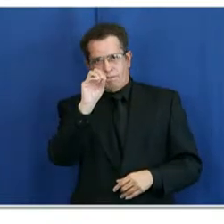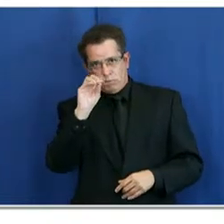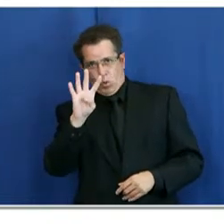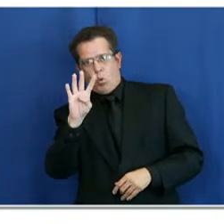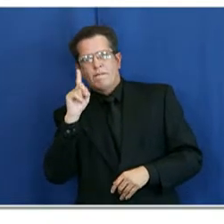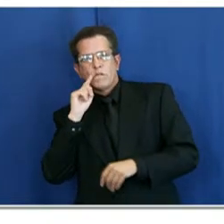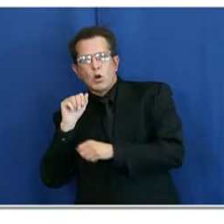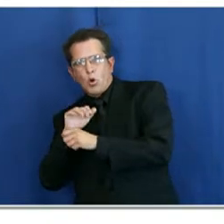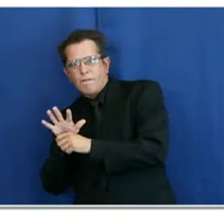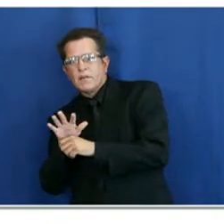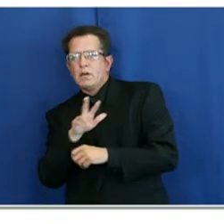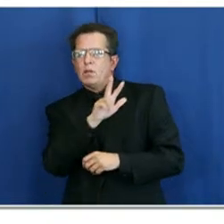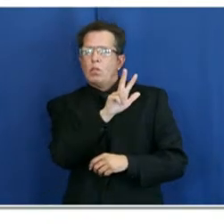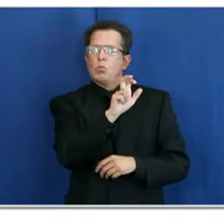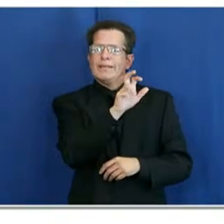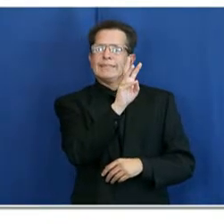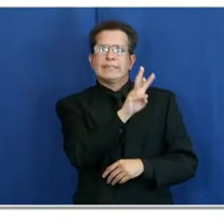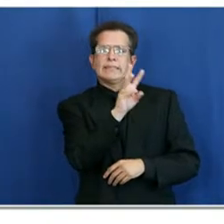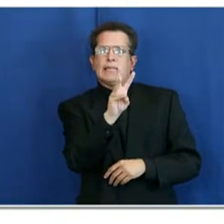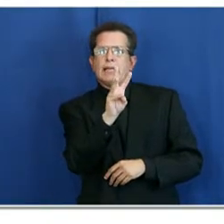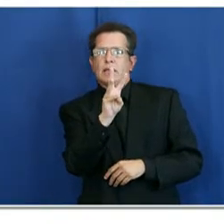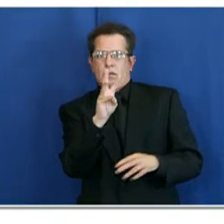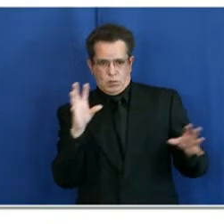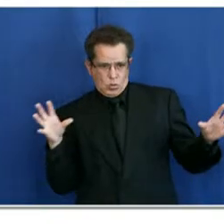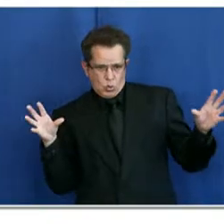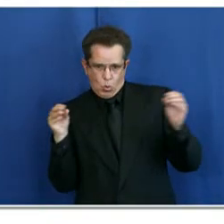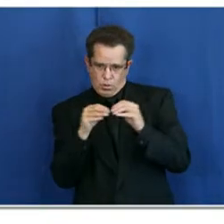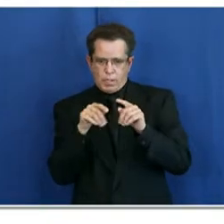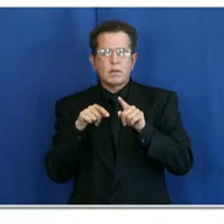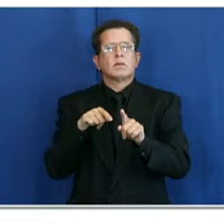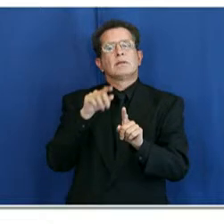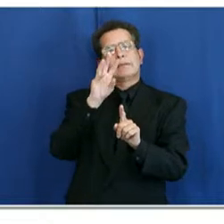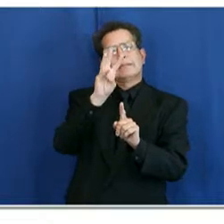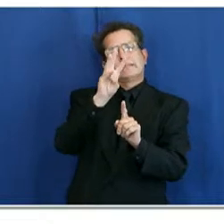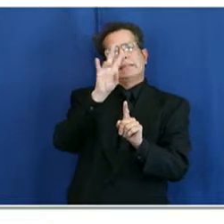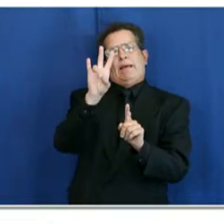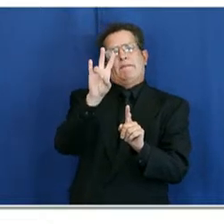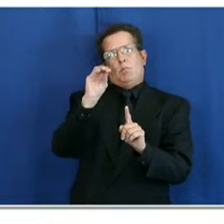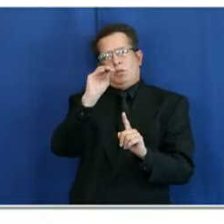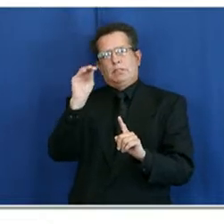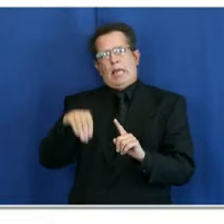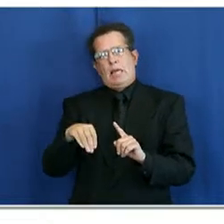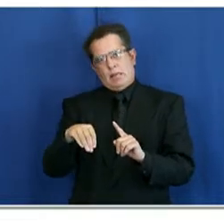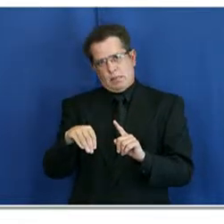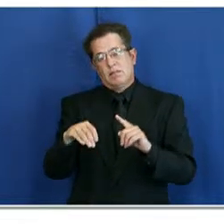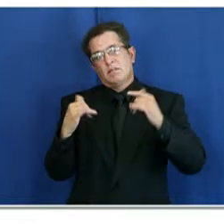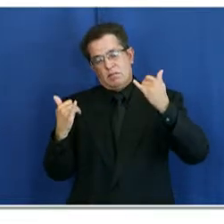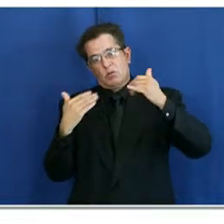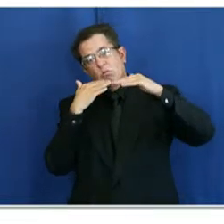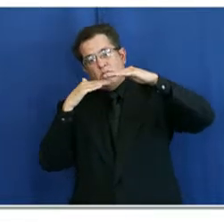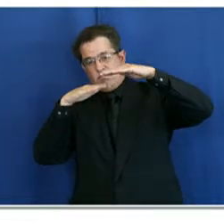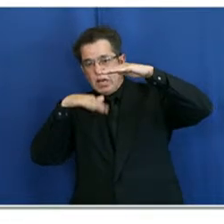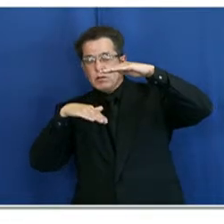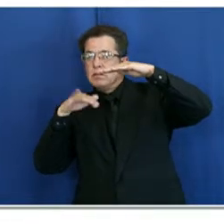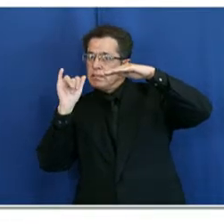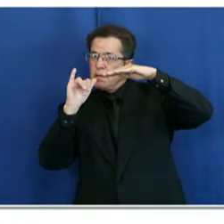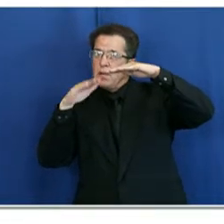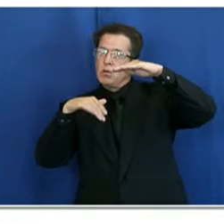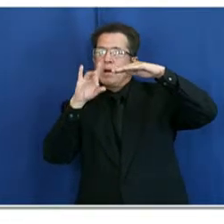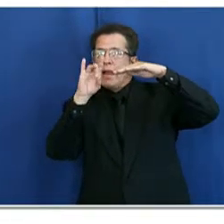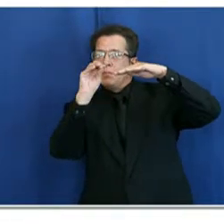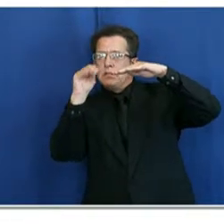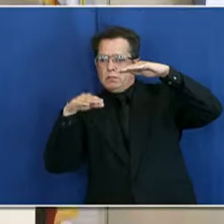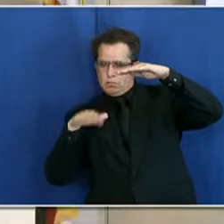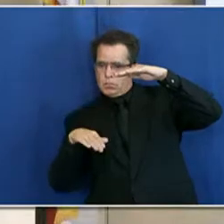366 is our total ICU system capacity for a percentage of 67% again, holding reasonably stable and